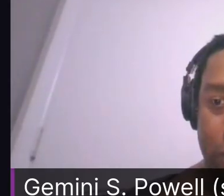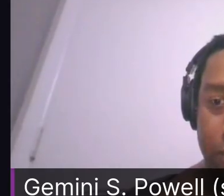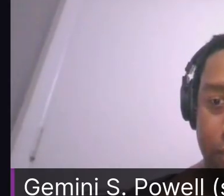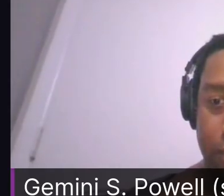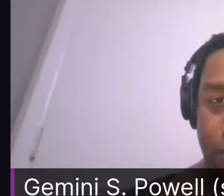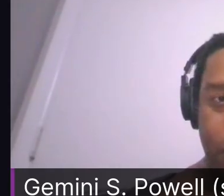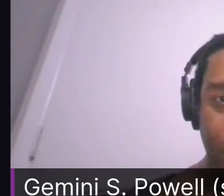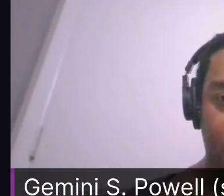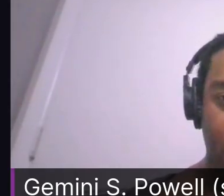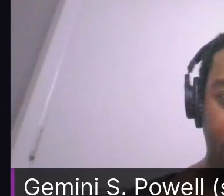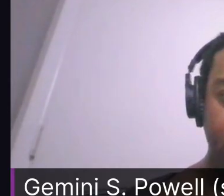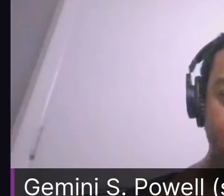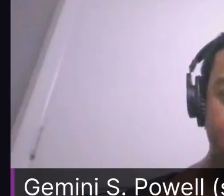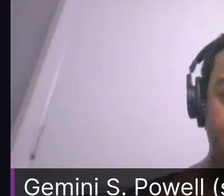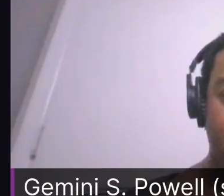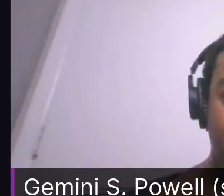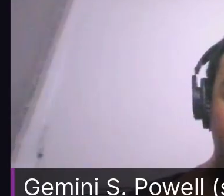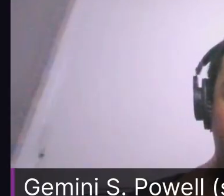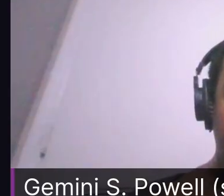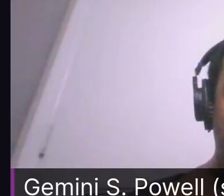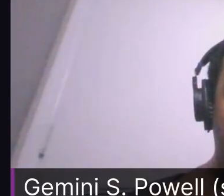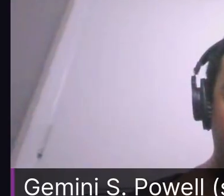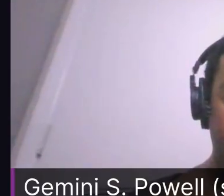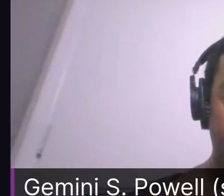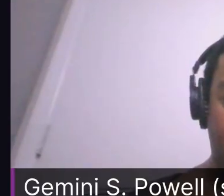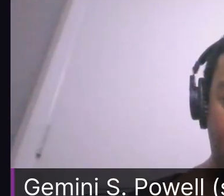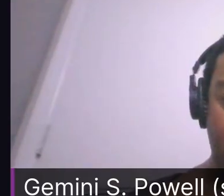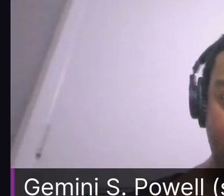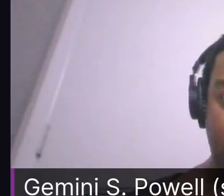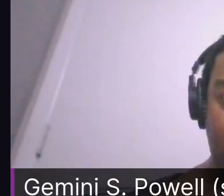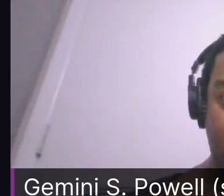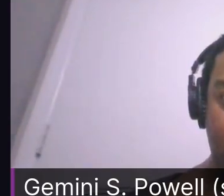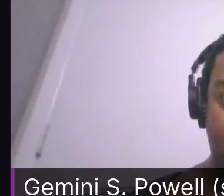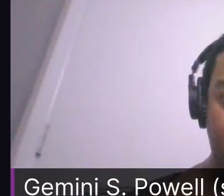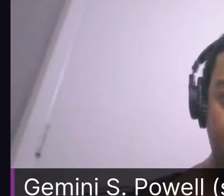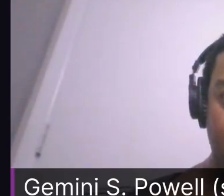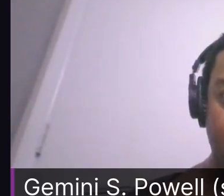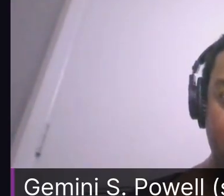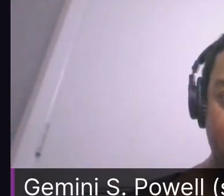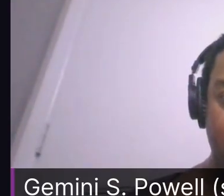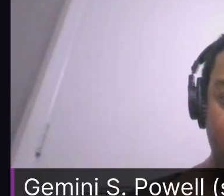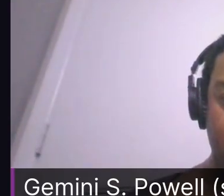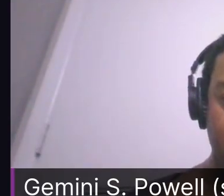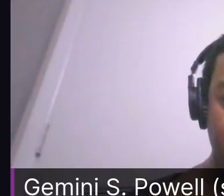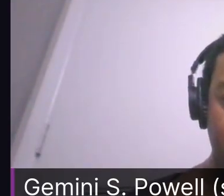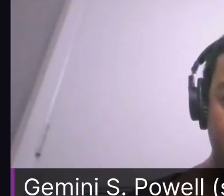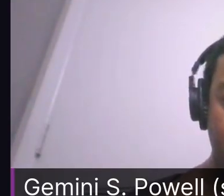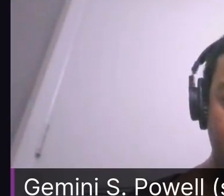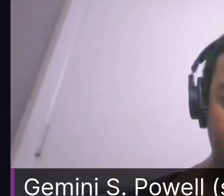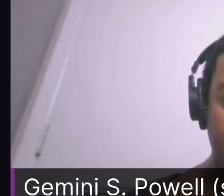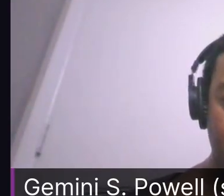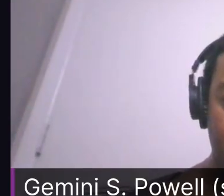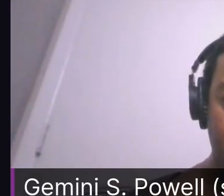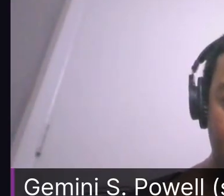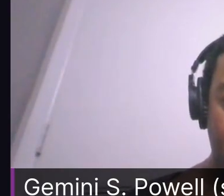No. All right, so pulling up the live code. Let's see if it pulls up